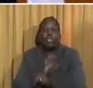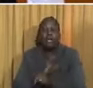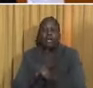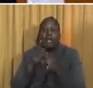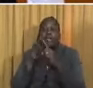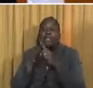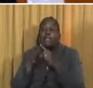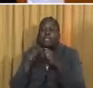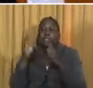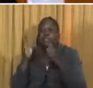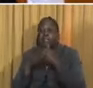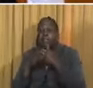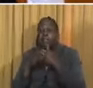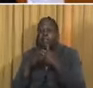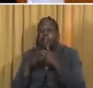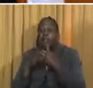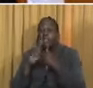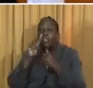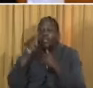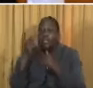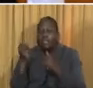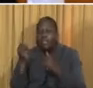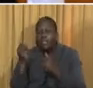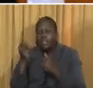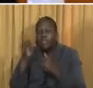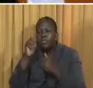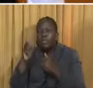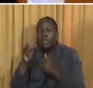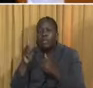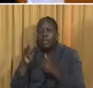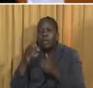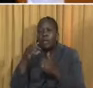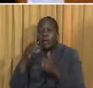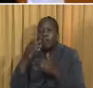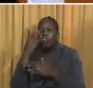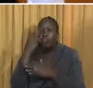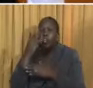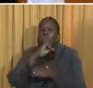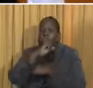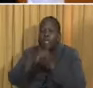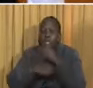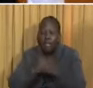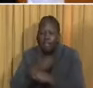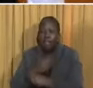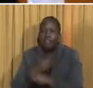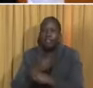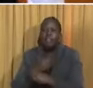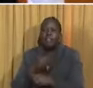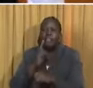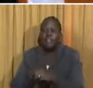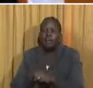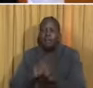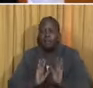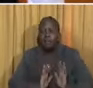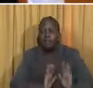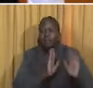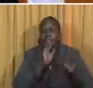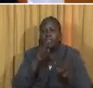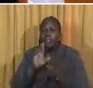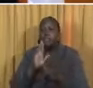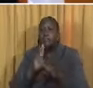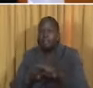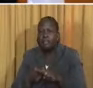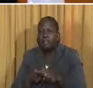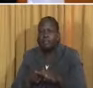September 2021, nearly 4 years from the date of those resignations, and